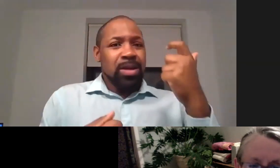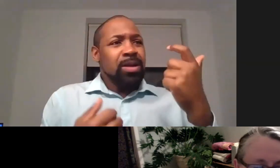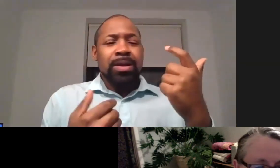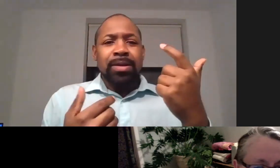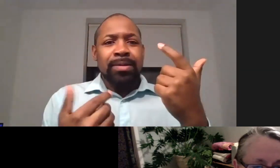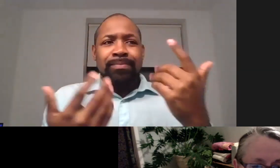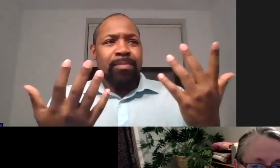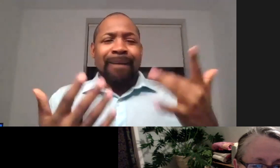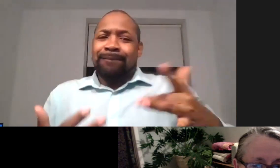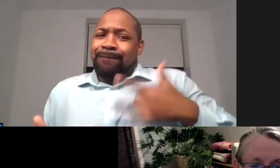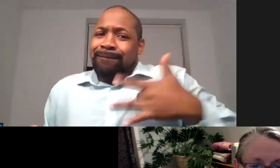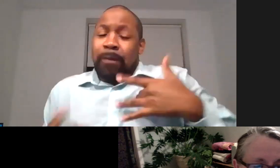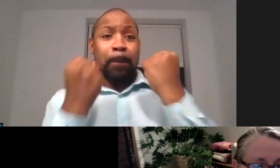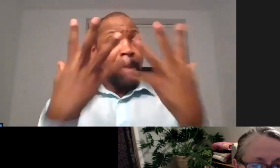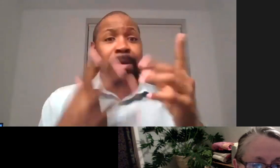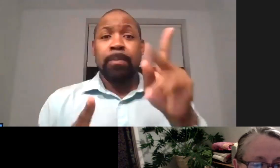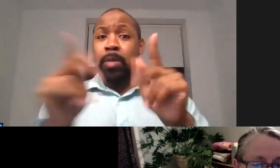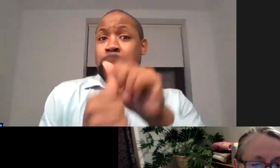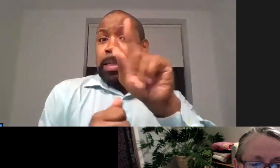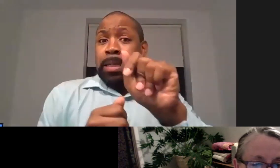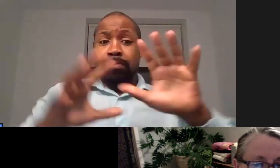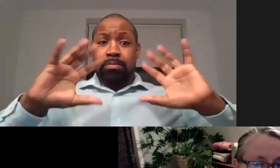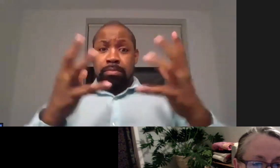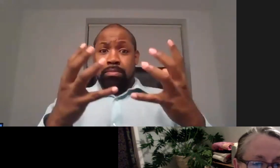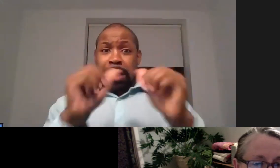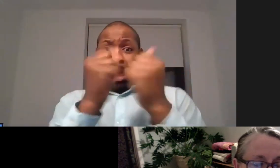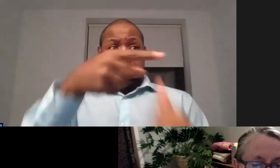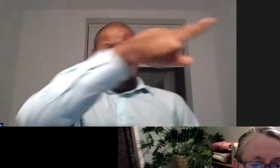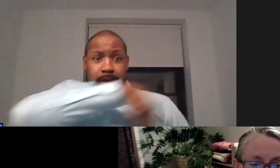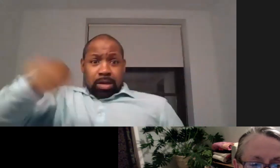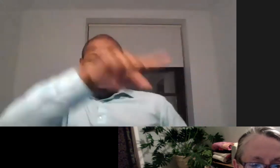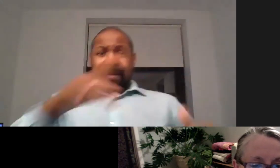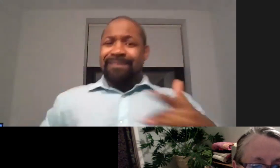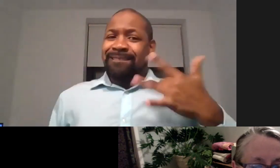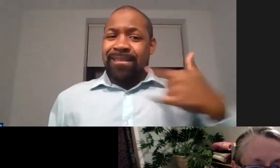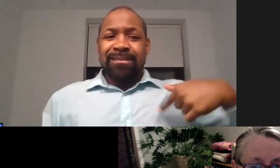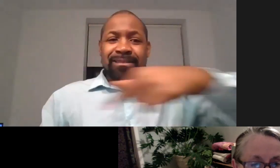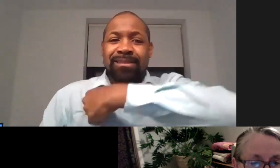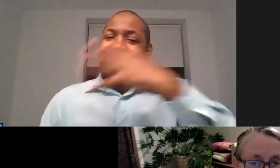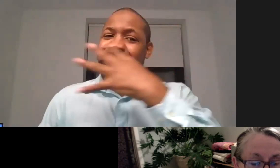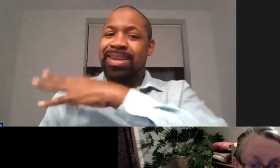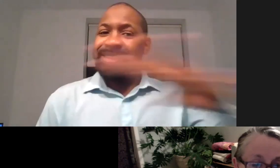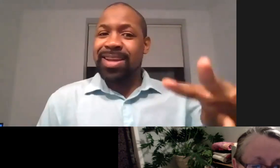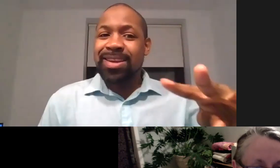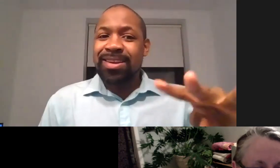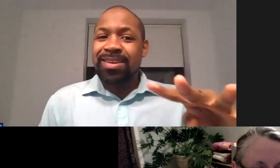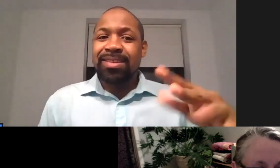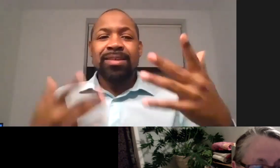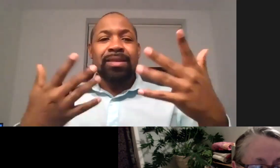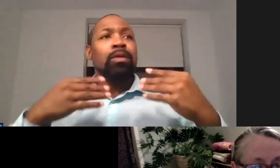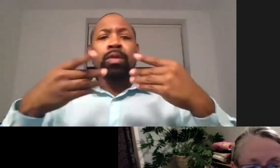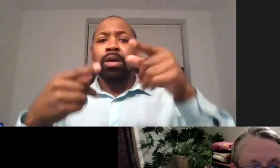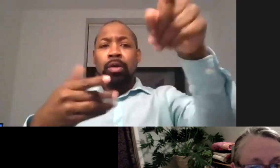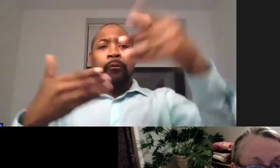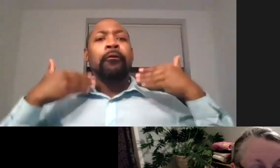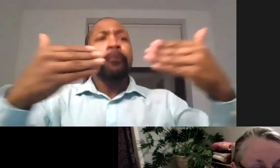everyone should be involved in promoting this. I really feel that people who are disabled in general, including deaf people,